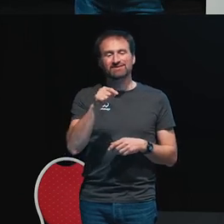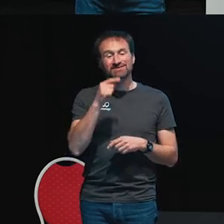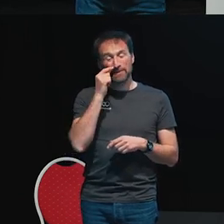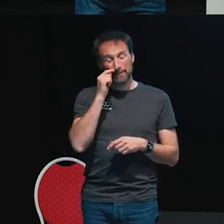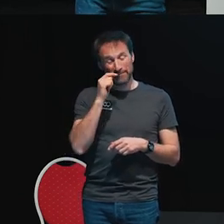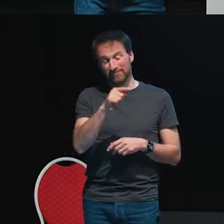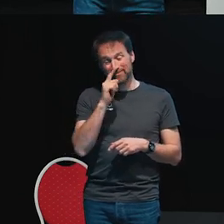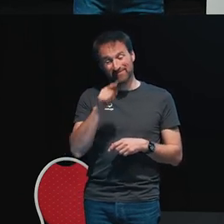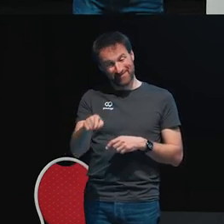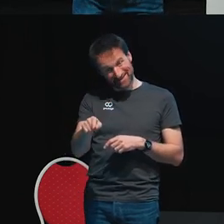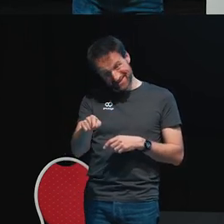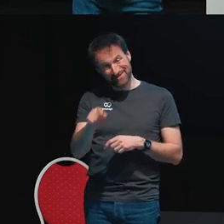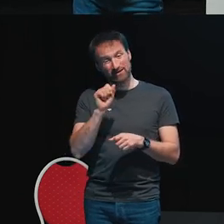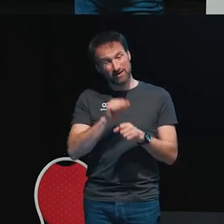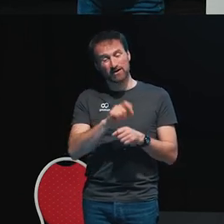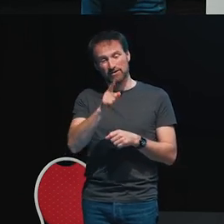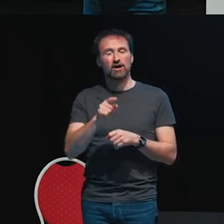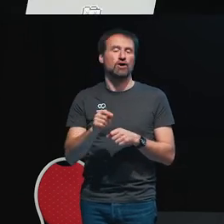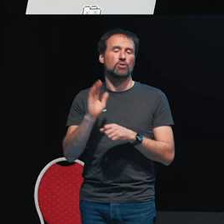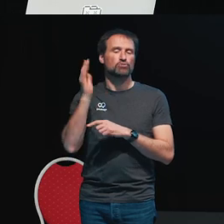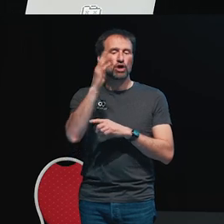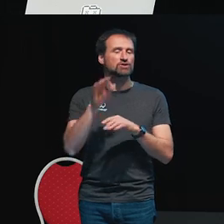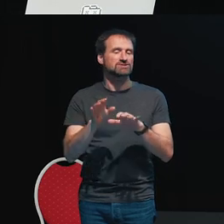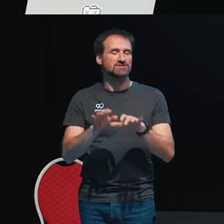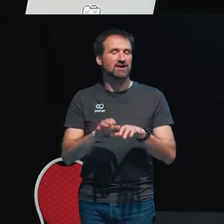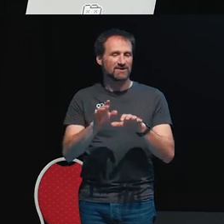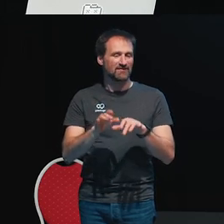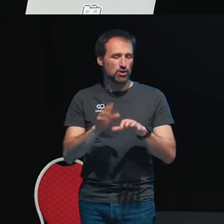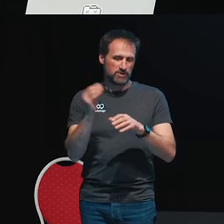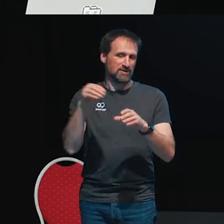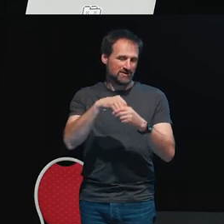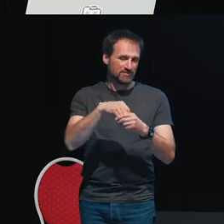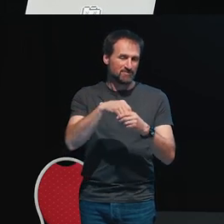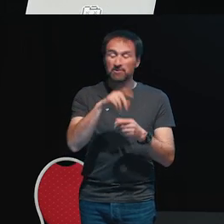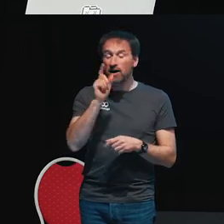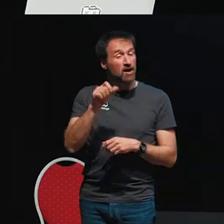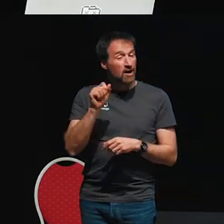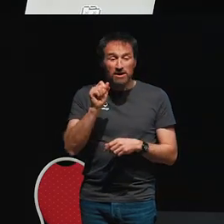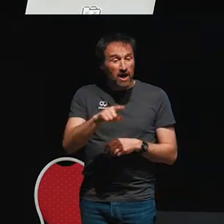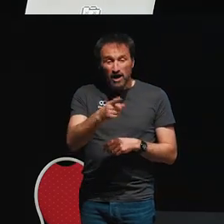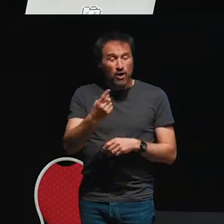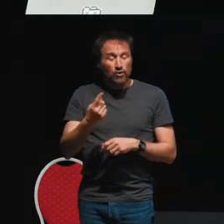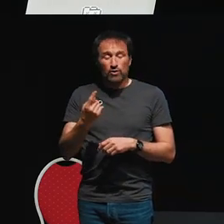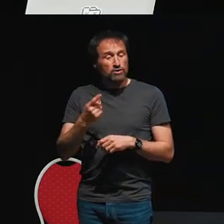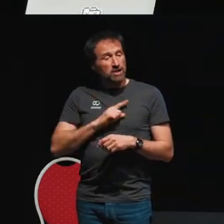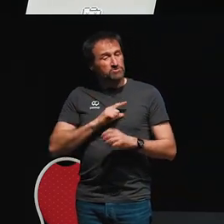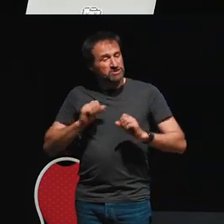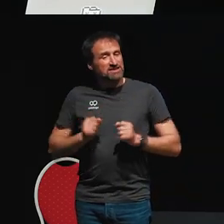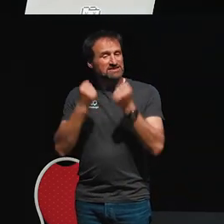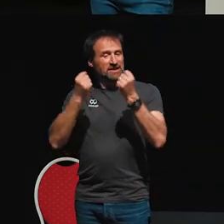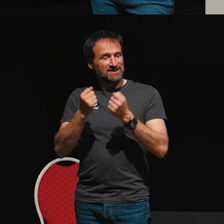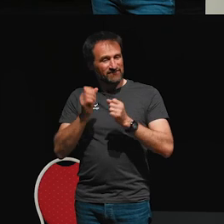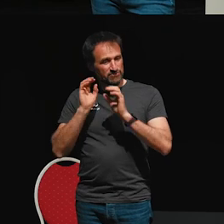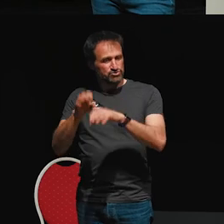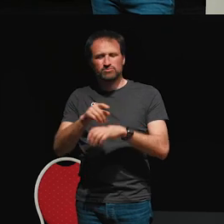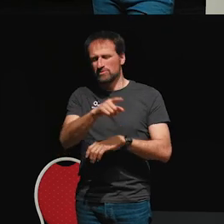browser engineers on board because somebody needs to implement that feature, but you can totally initiate. And you might be thinking, like, well,